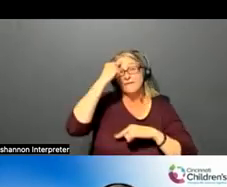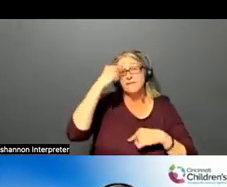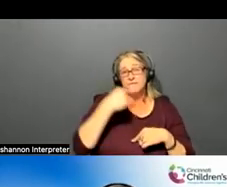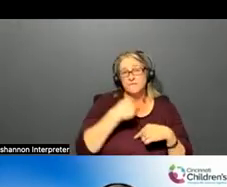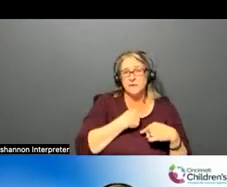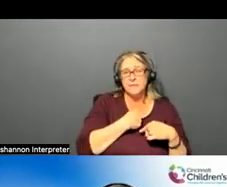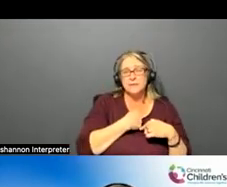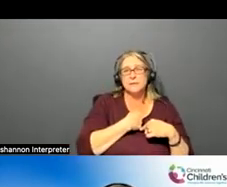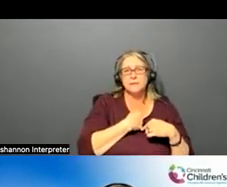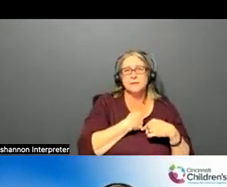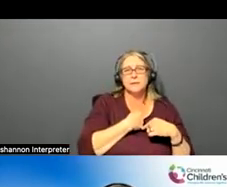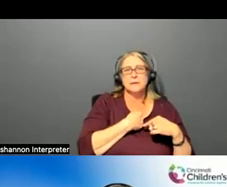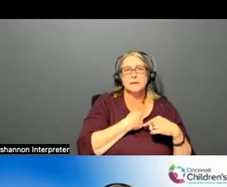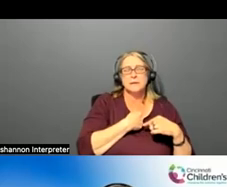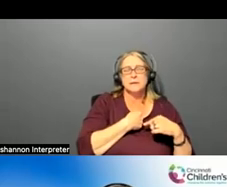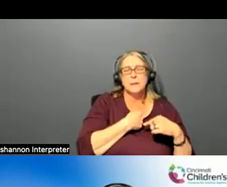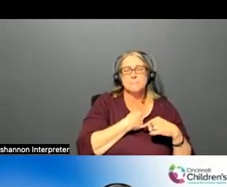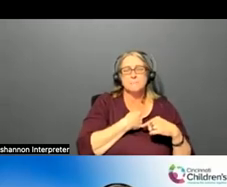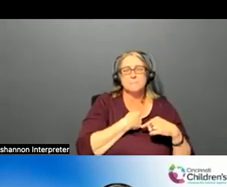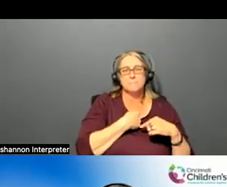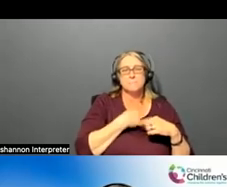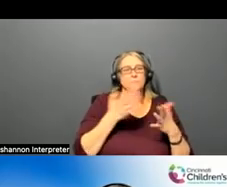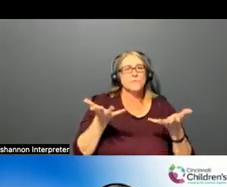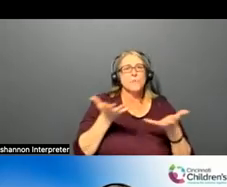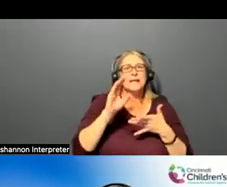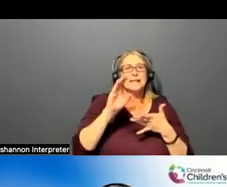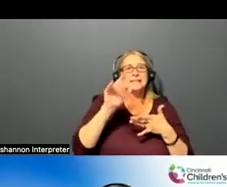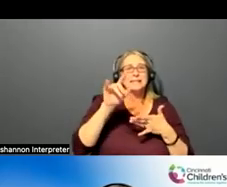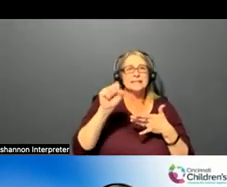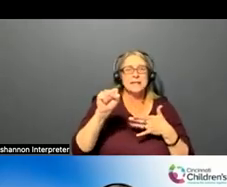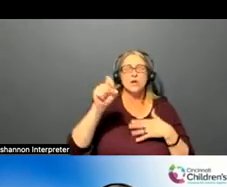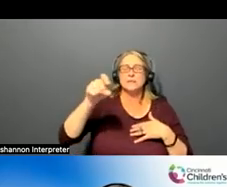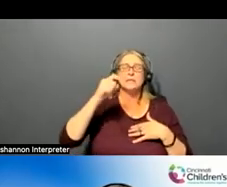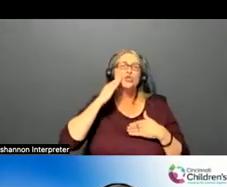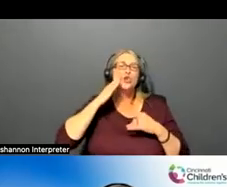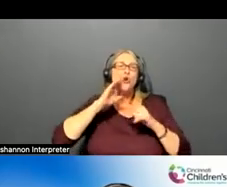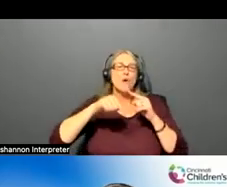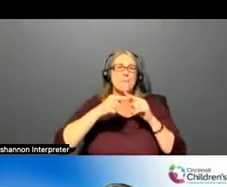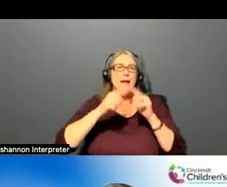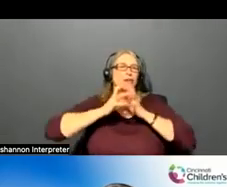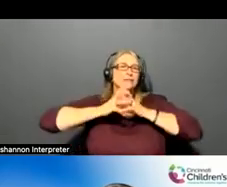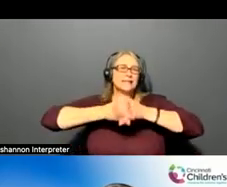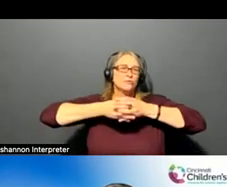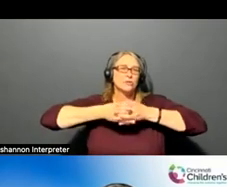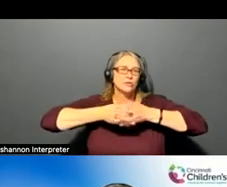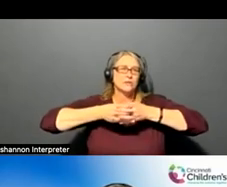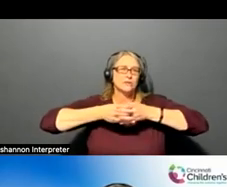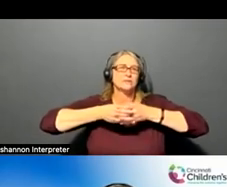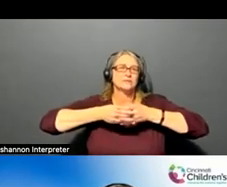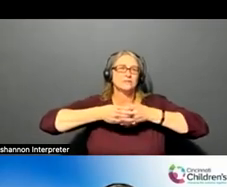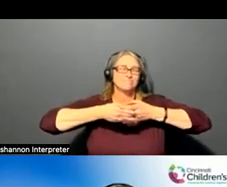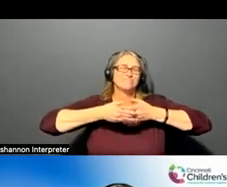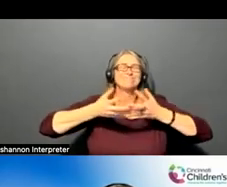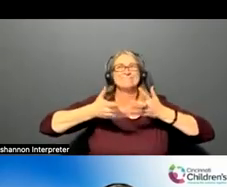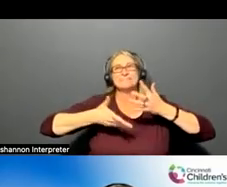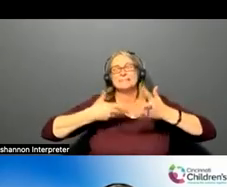like, you know, when it comes to what, you know, SILs need to know about intersectionality is, you know, there's like